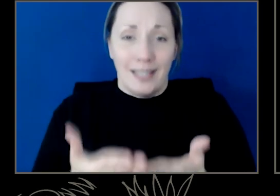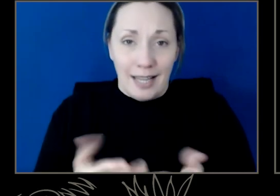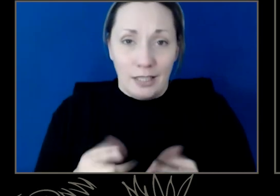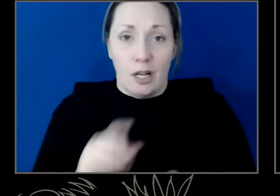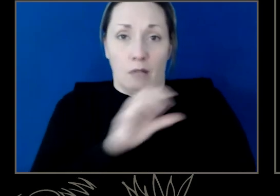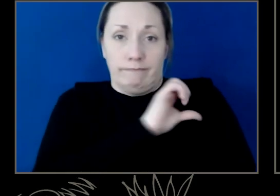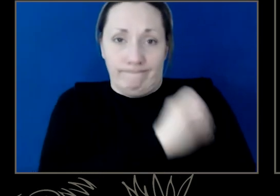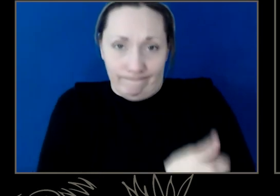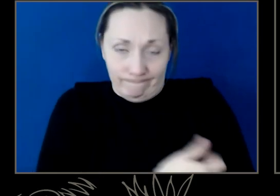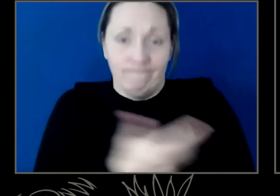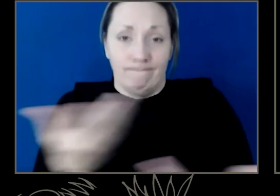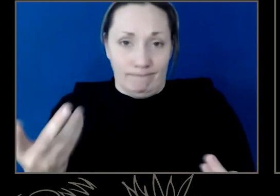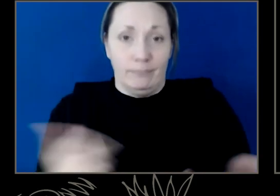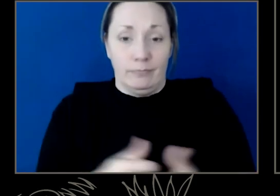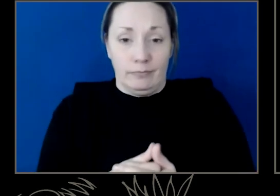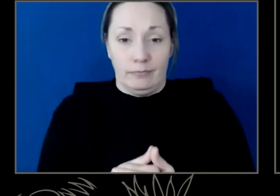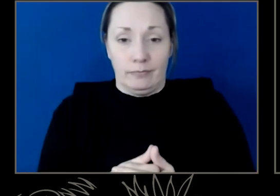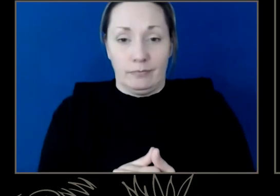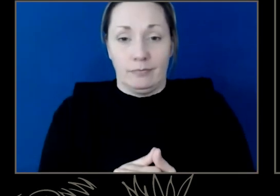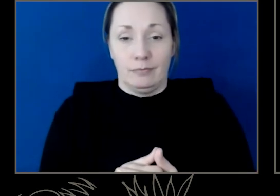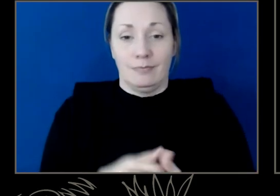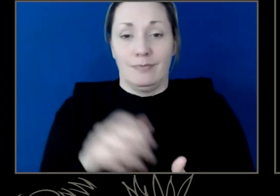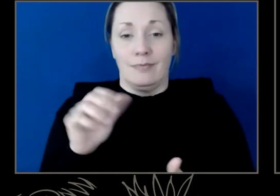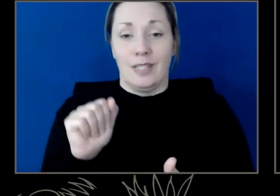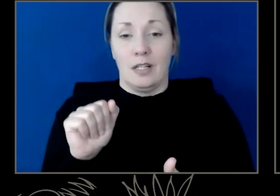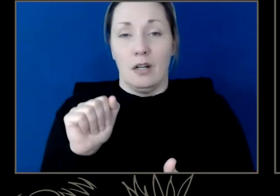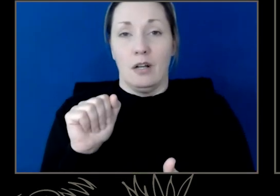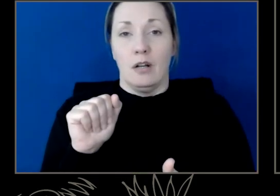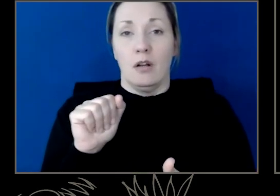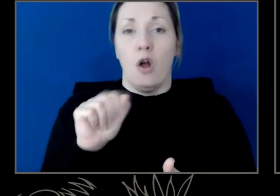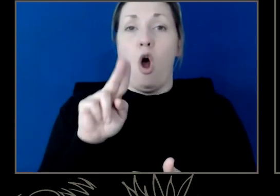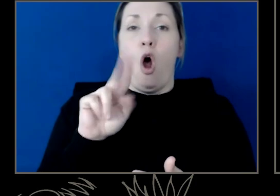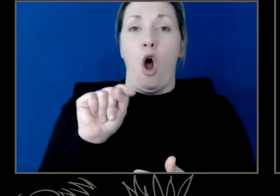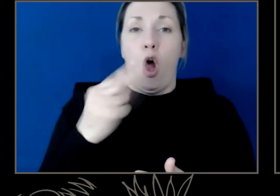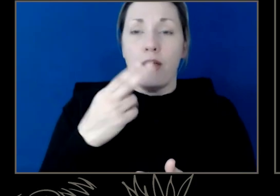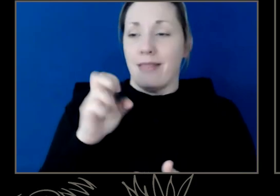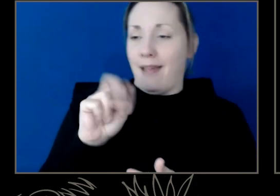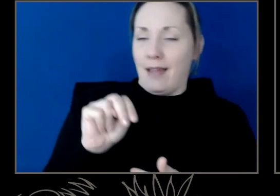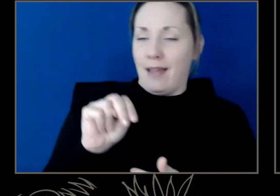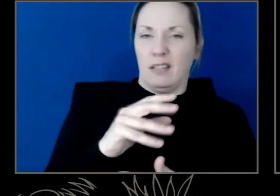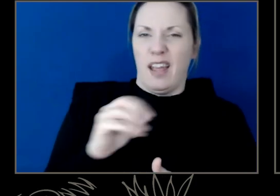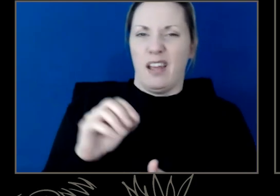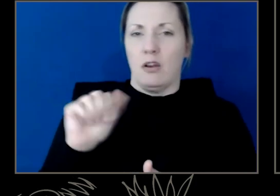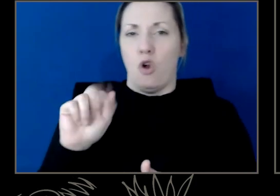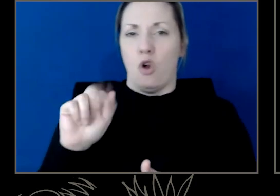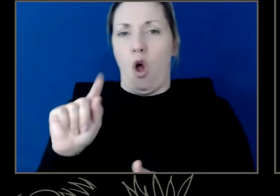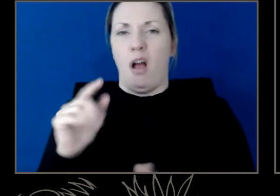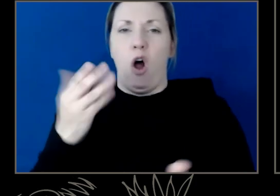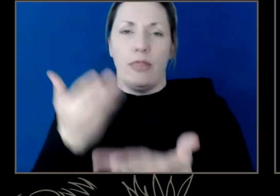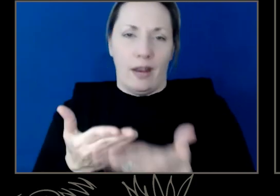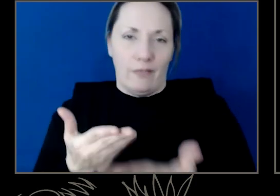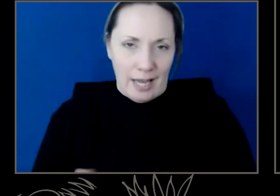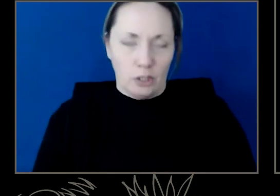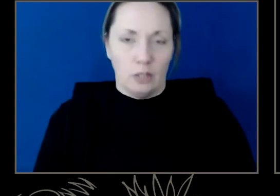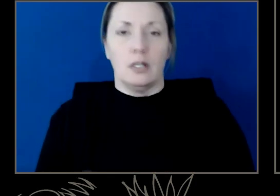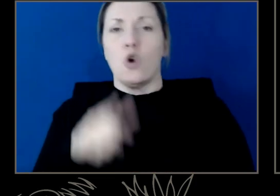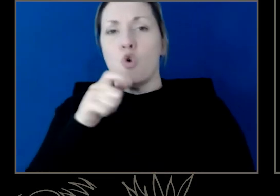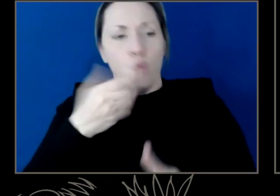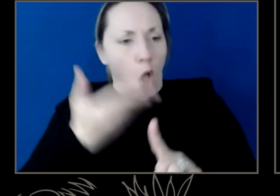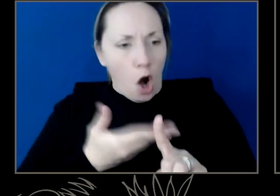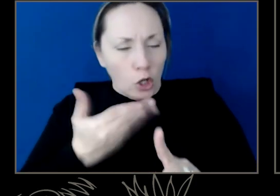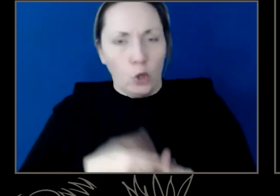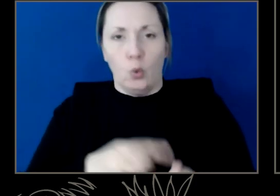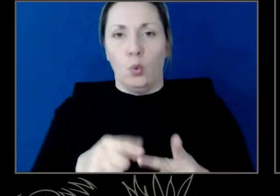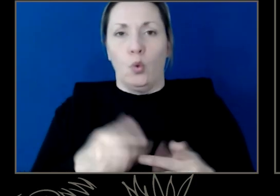old auth-n, auth-z. Who are you? What can you do? What can you see on this application?